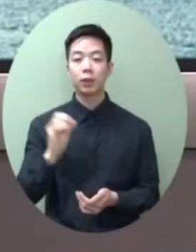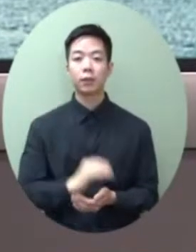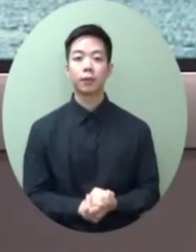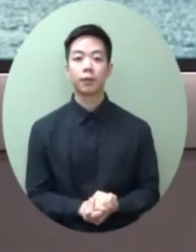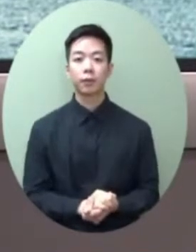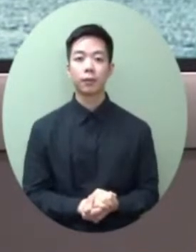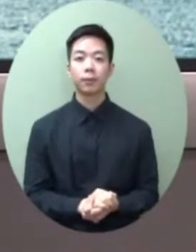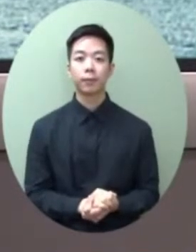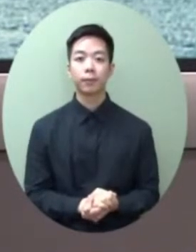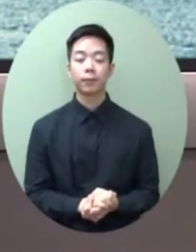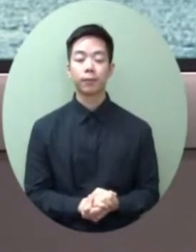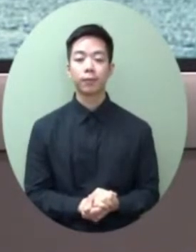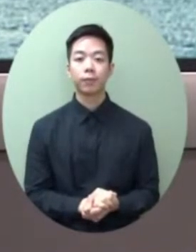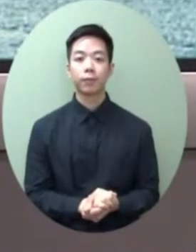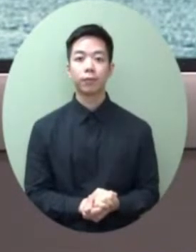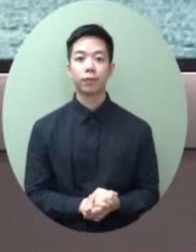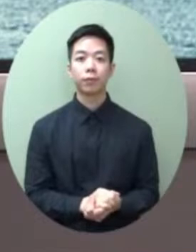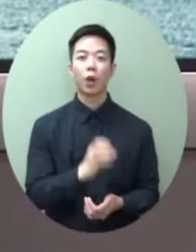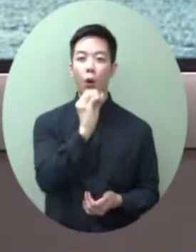10.6%.